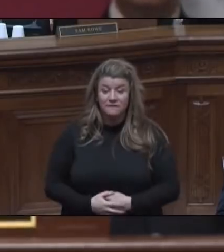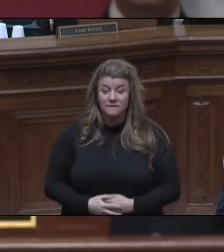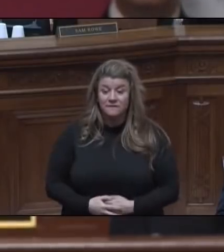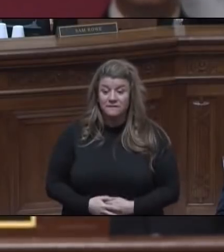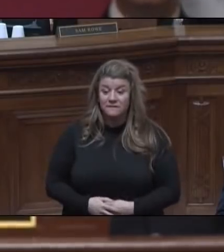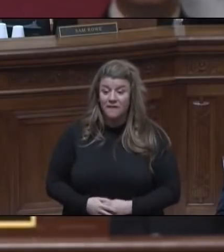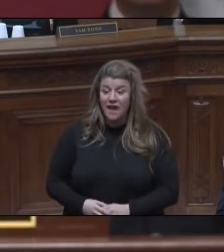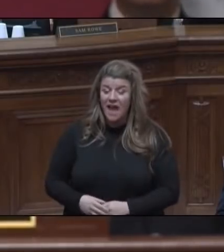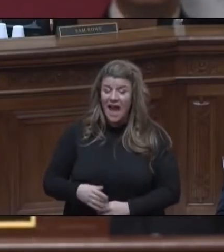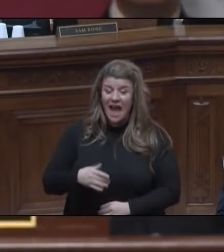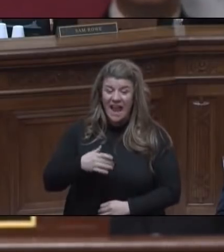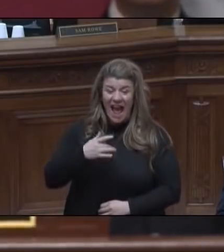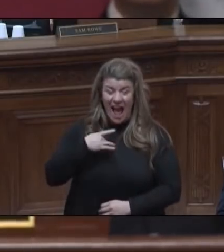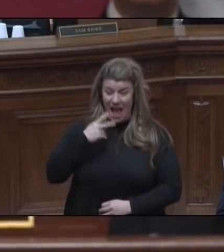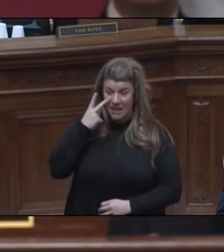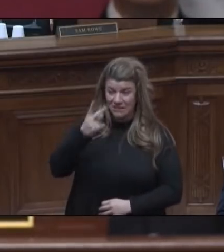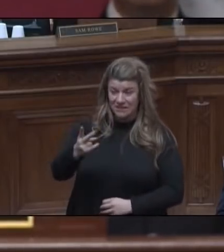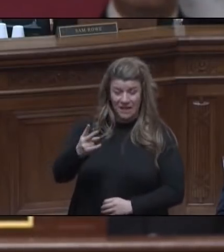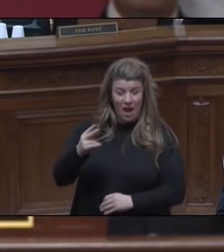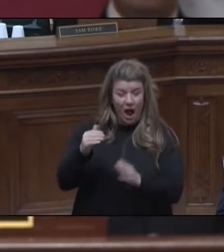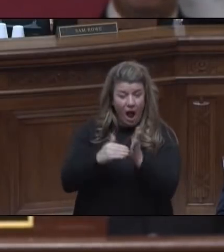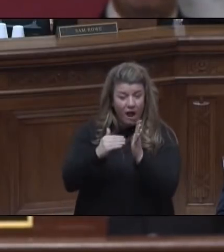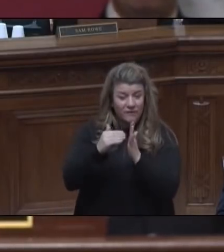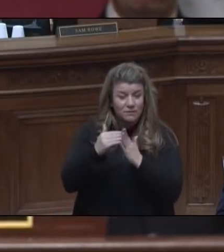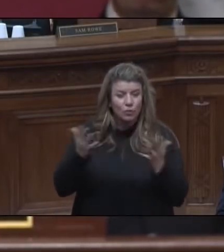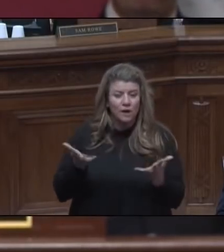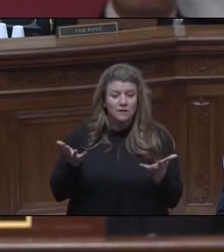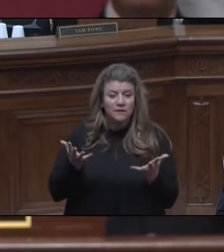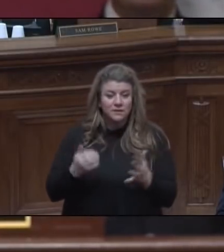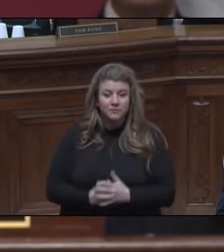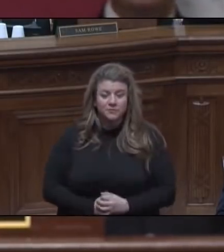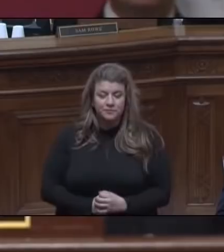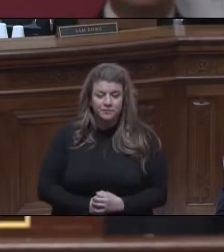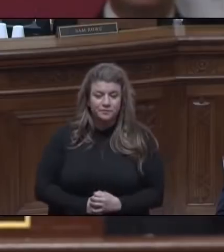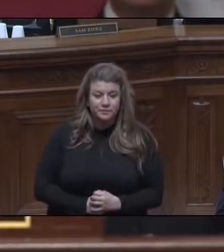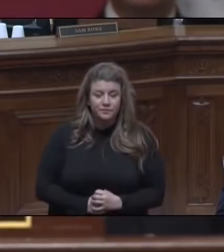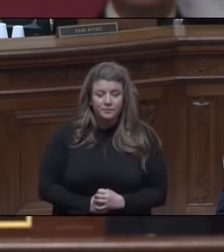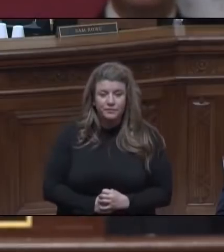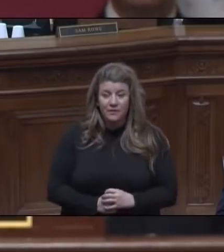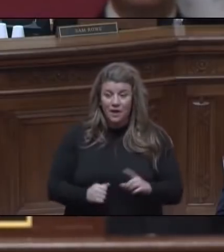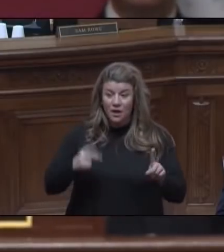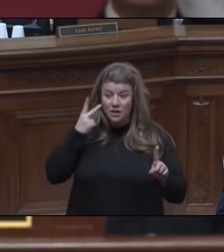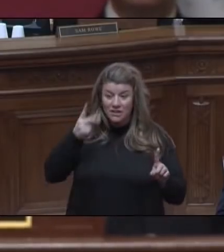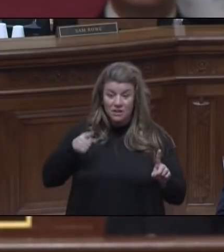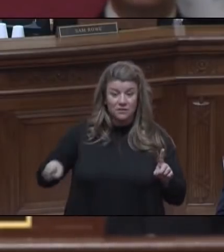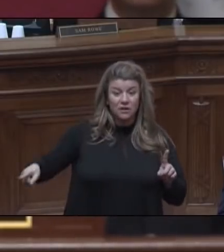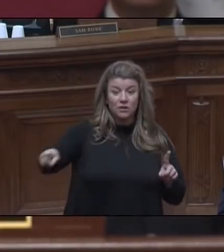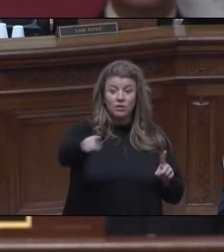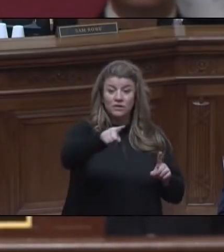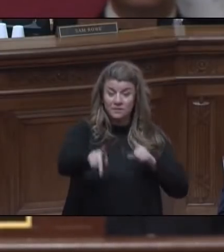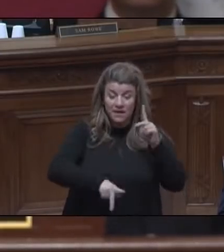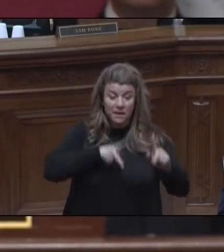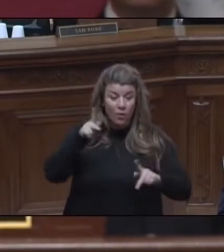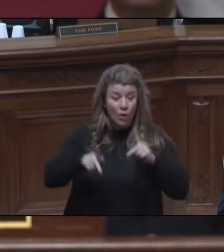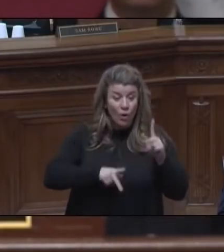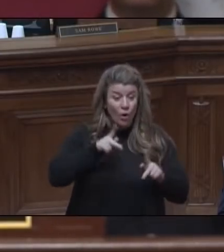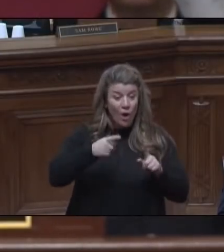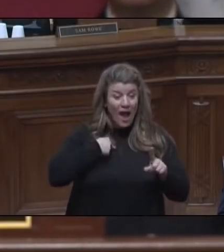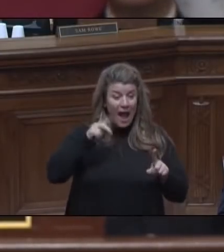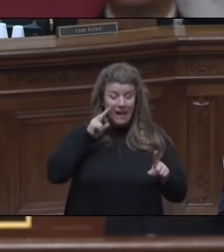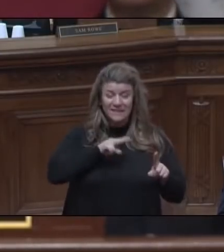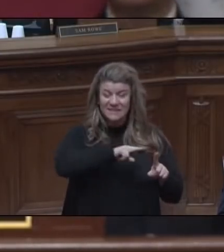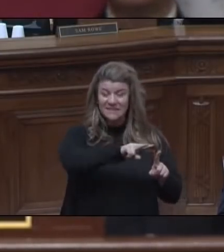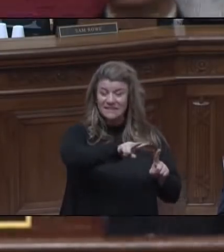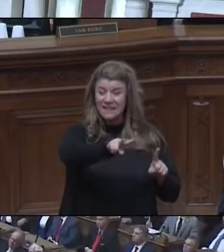know what I think so often is just this. All those people, for as far as I